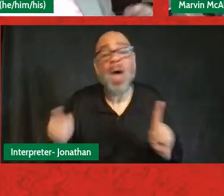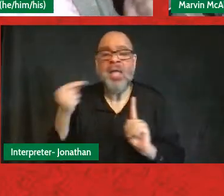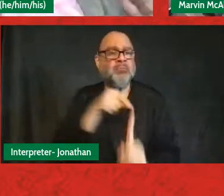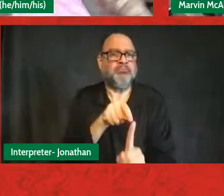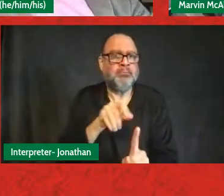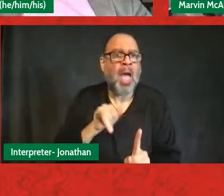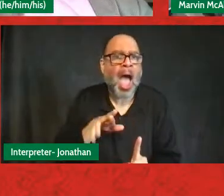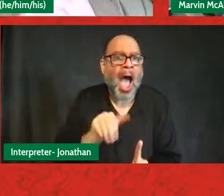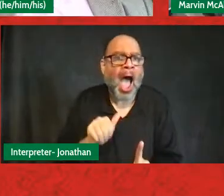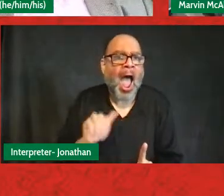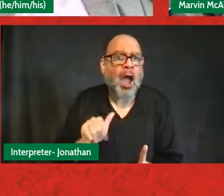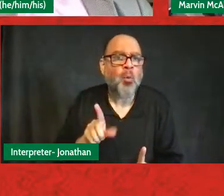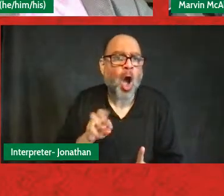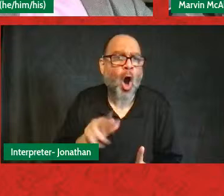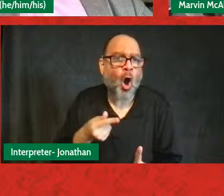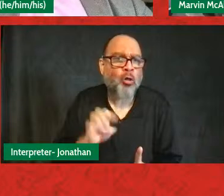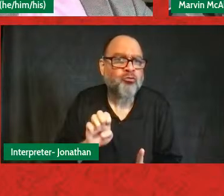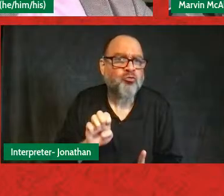Okay.